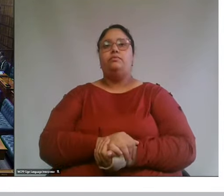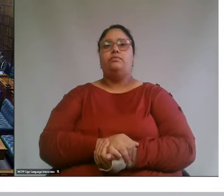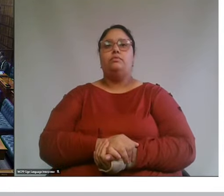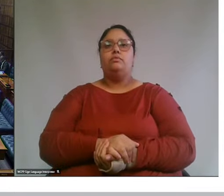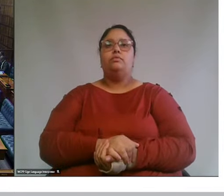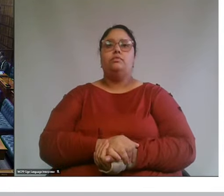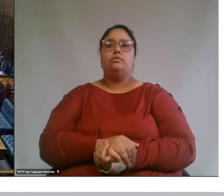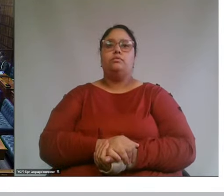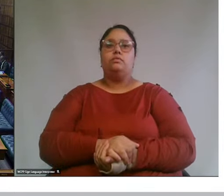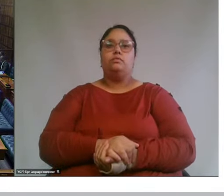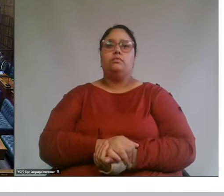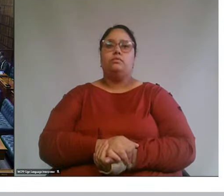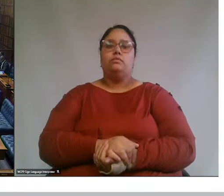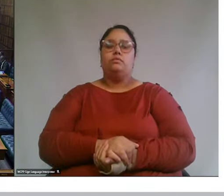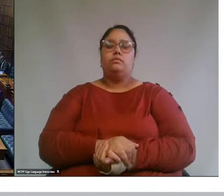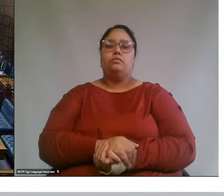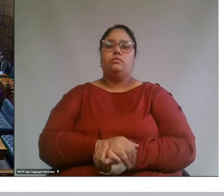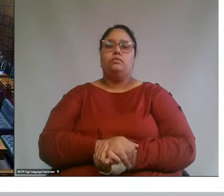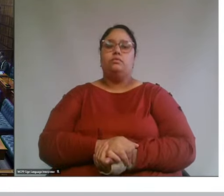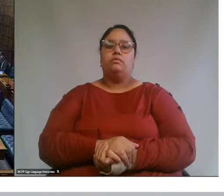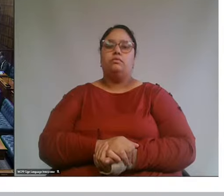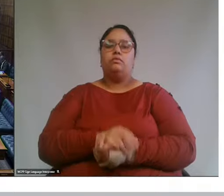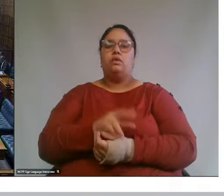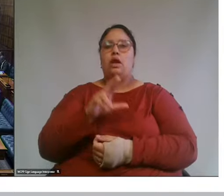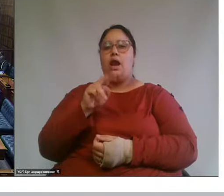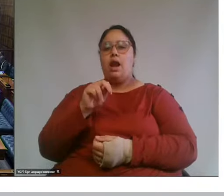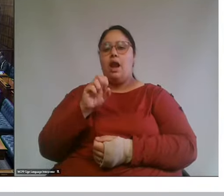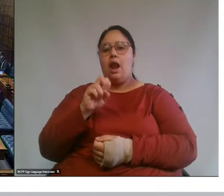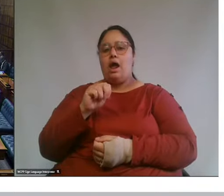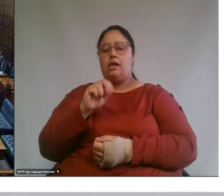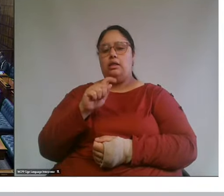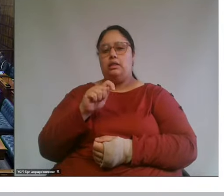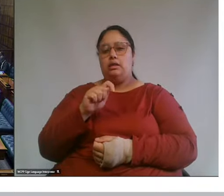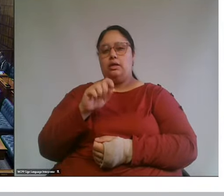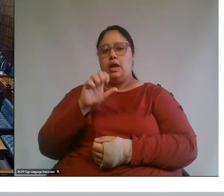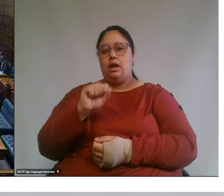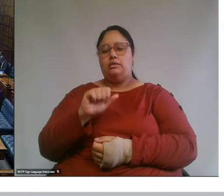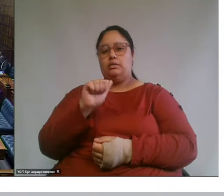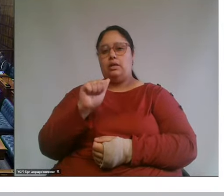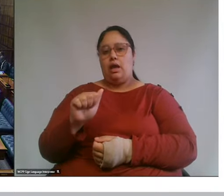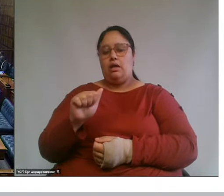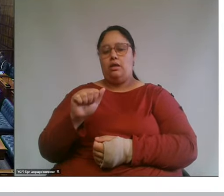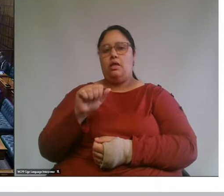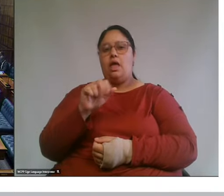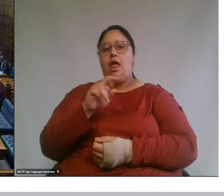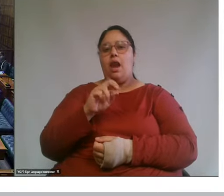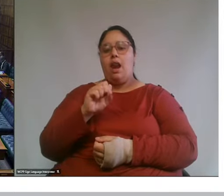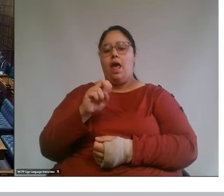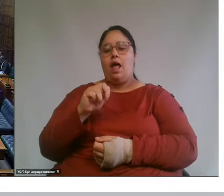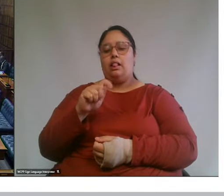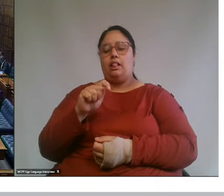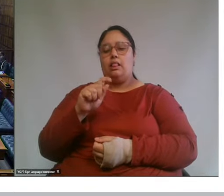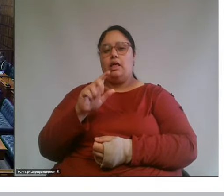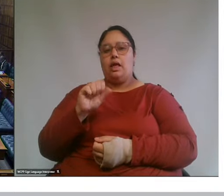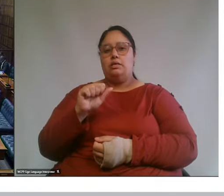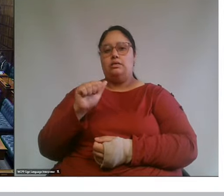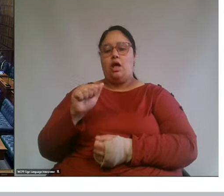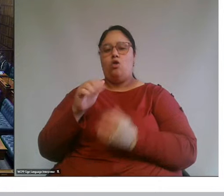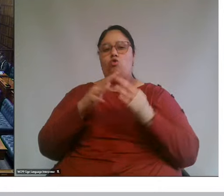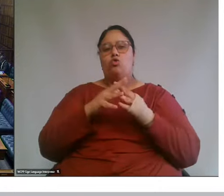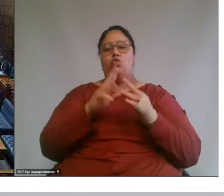um uh what was it was nant essay I think you're referring to nant came was a US